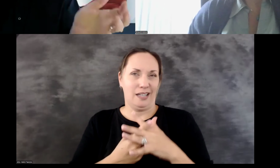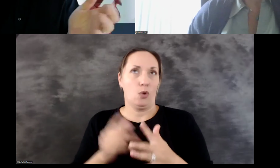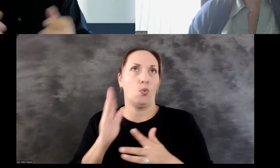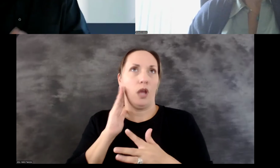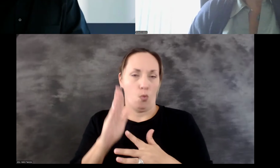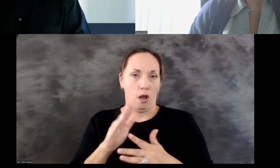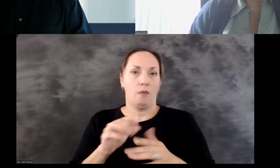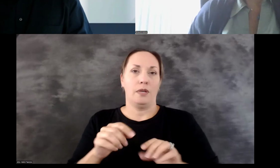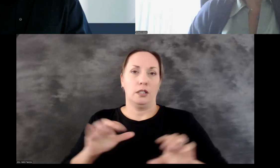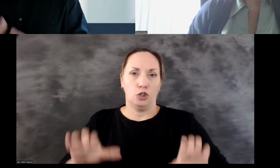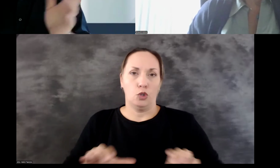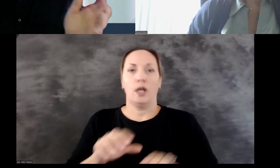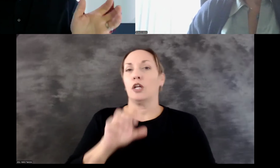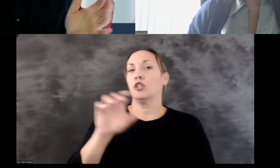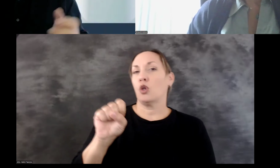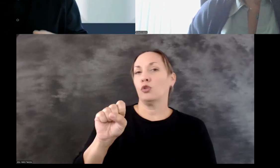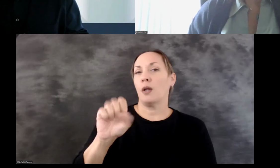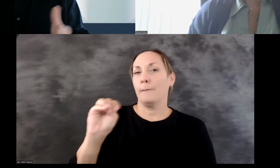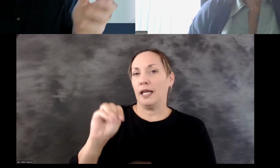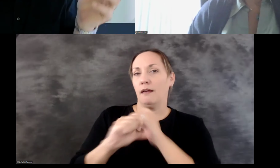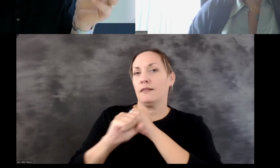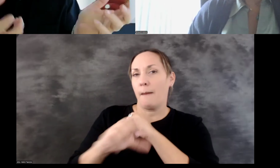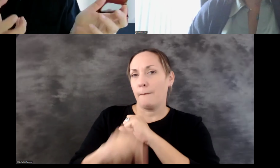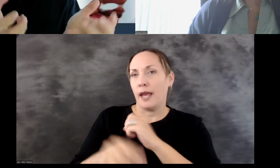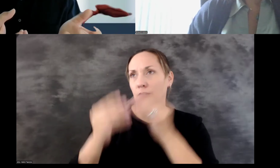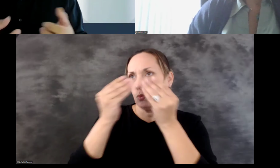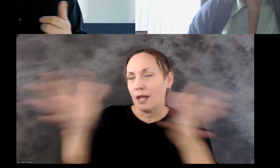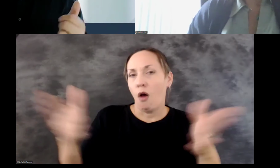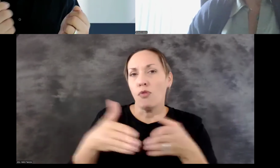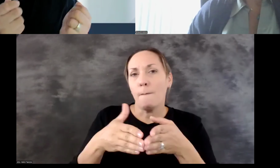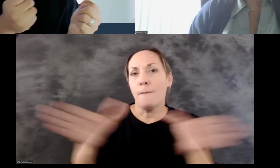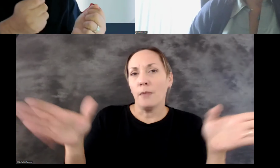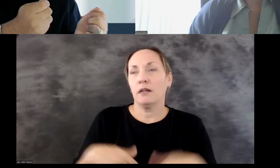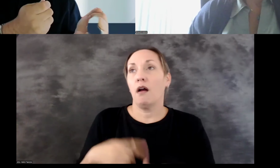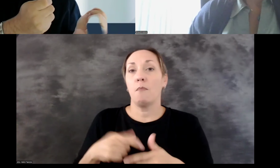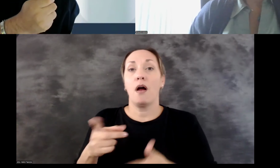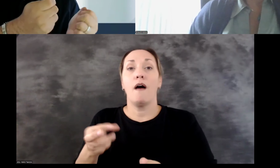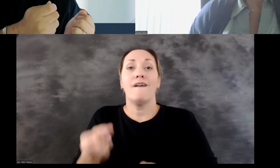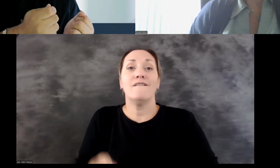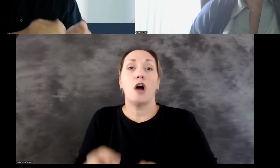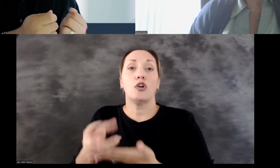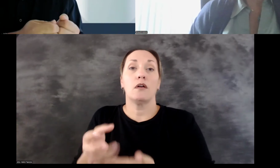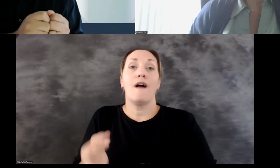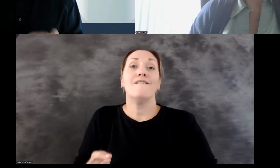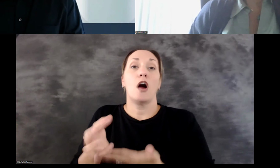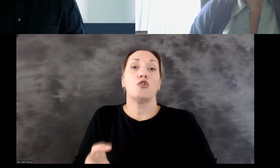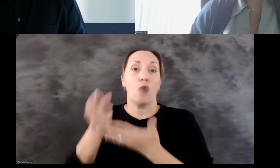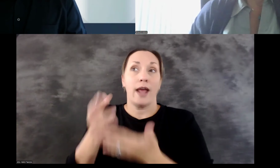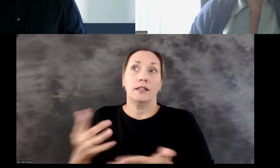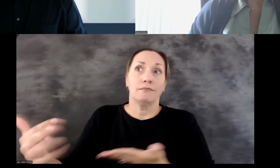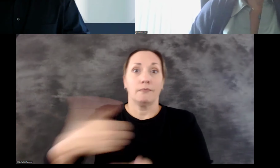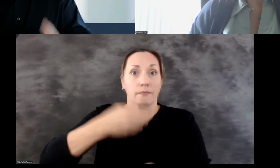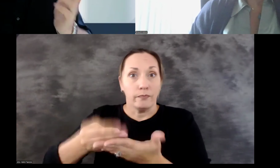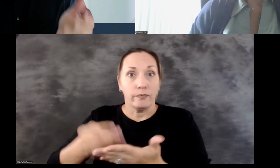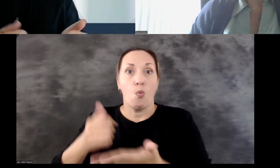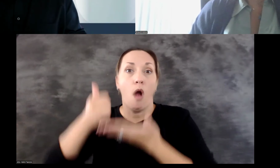tell the public about this, and we're going to try to fundraise, and those funds can help in standards development